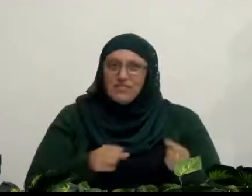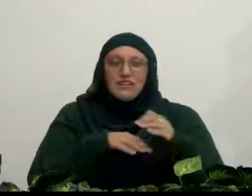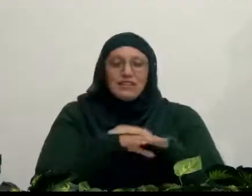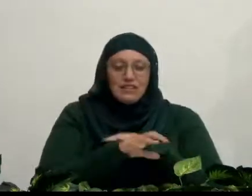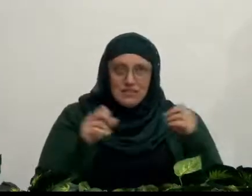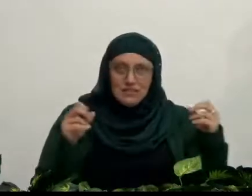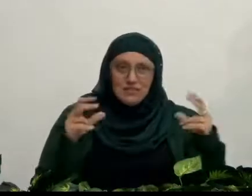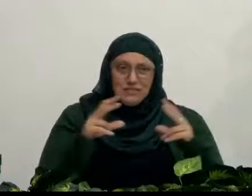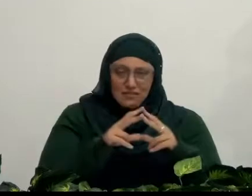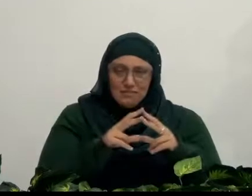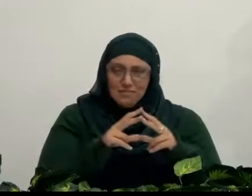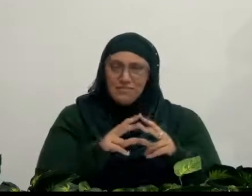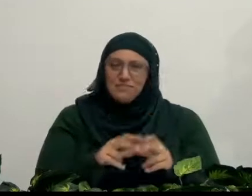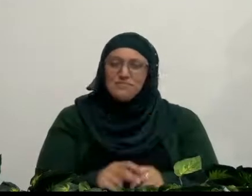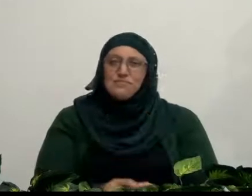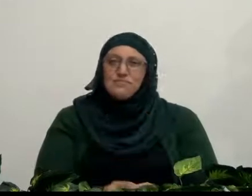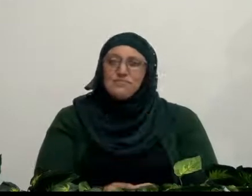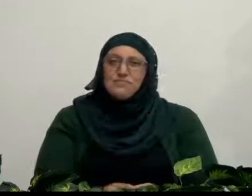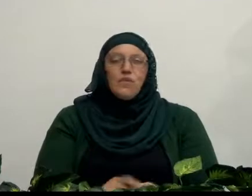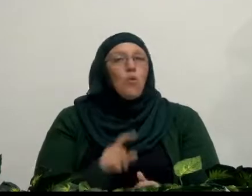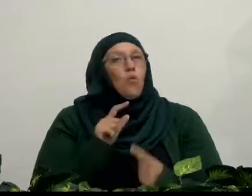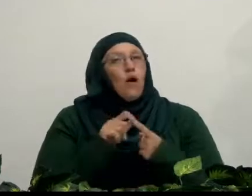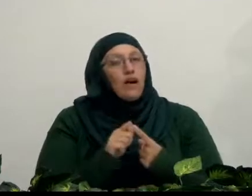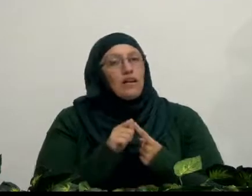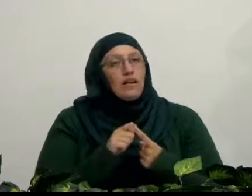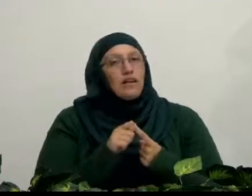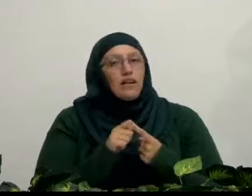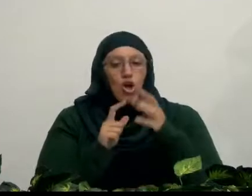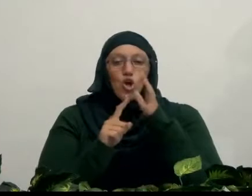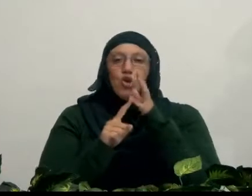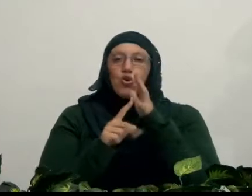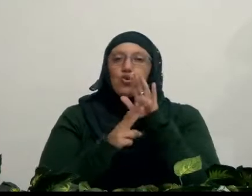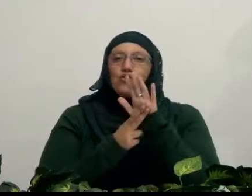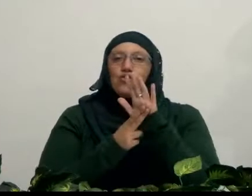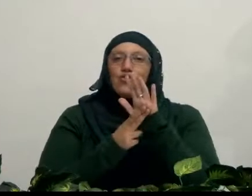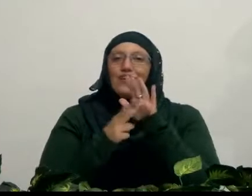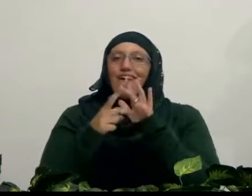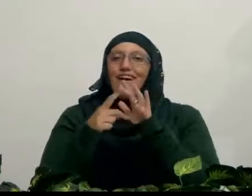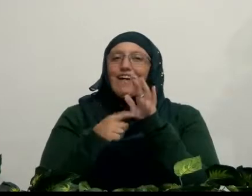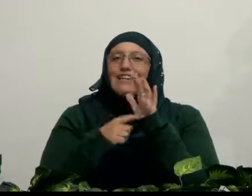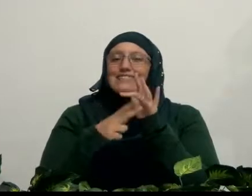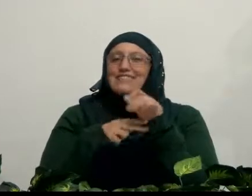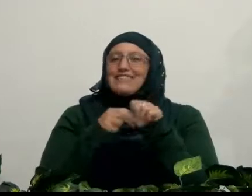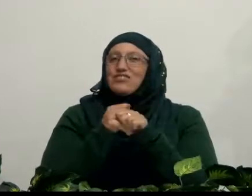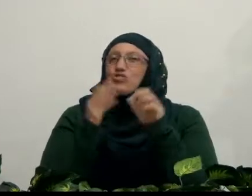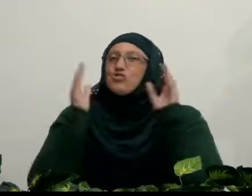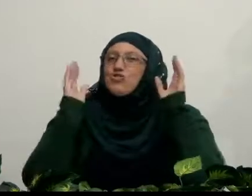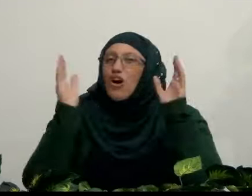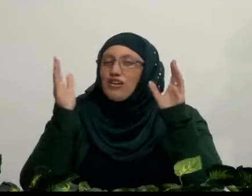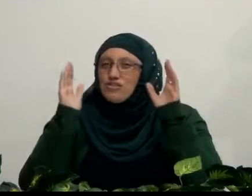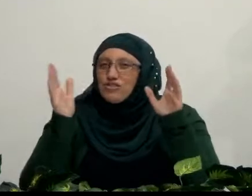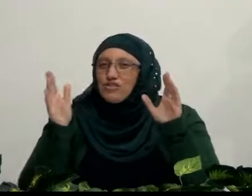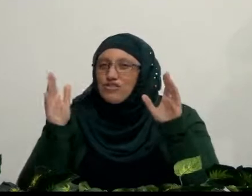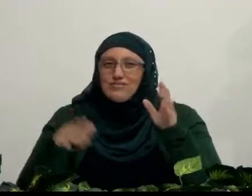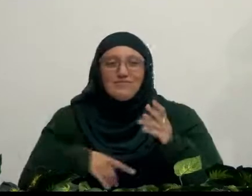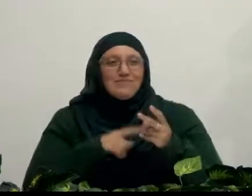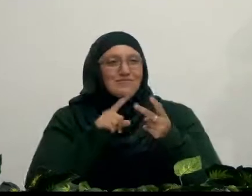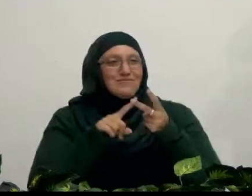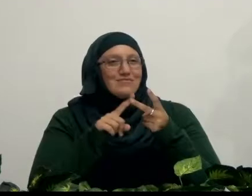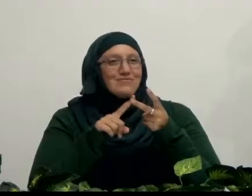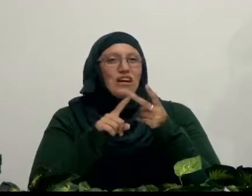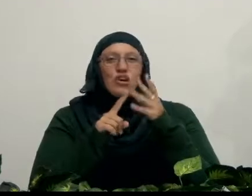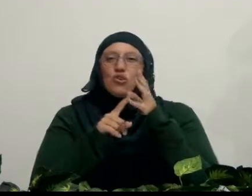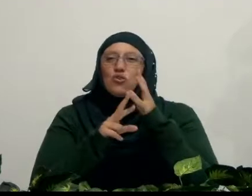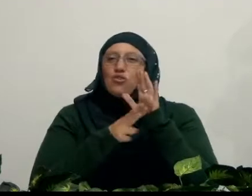interfaith programs with them. One is called Uniting Church. Another one is called United Church. Do you know